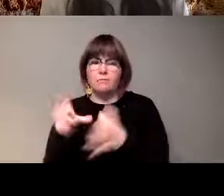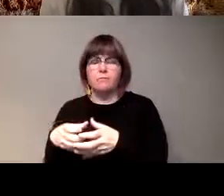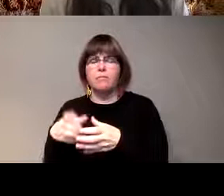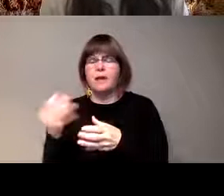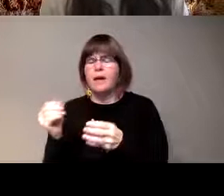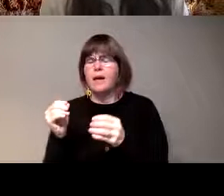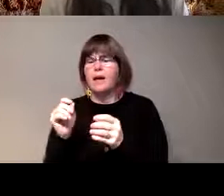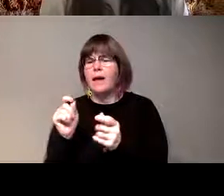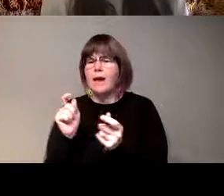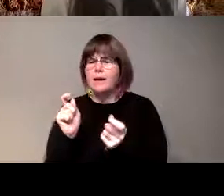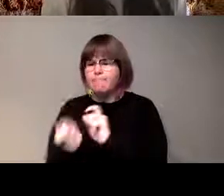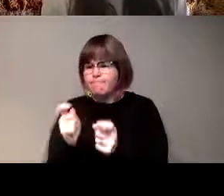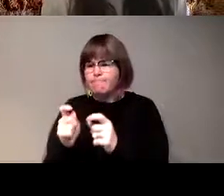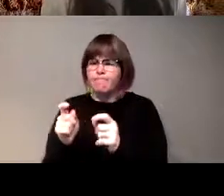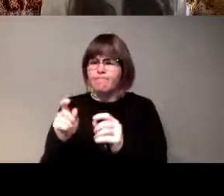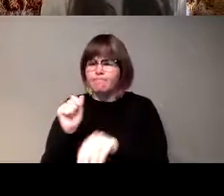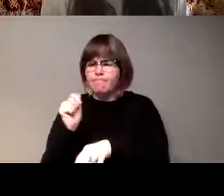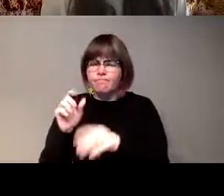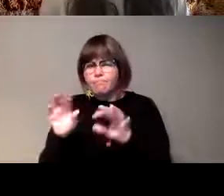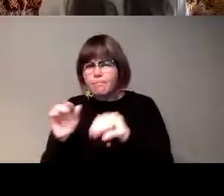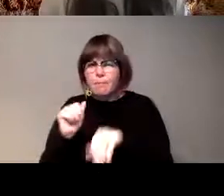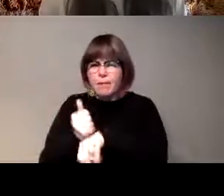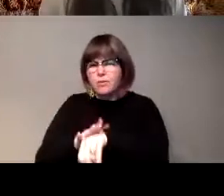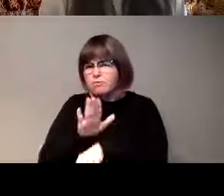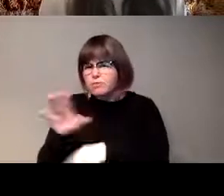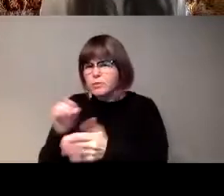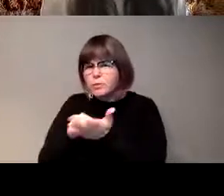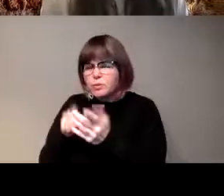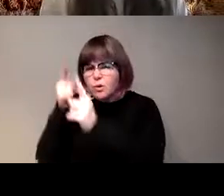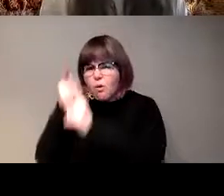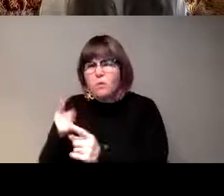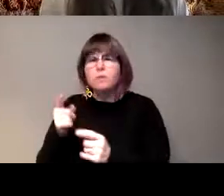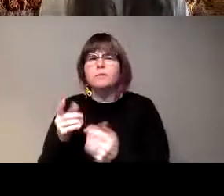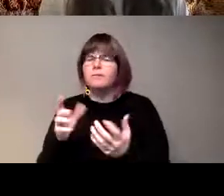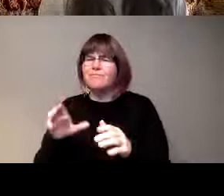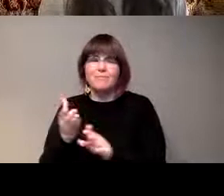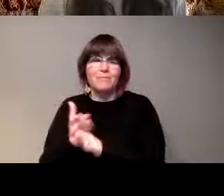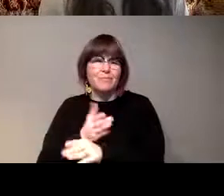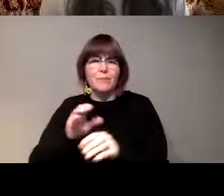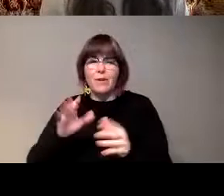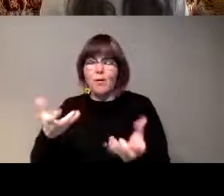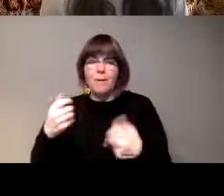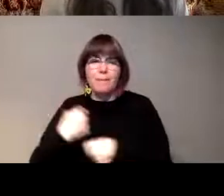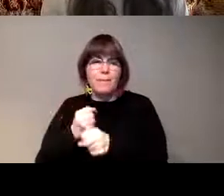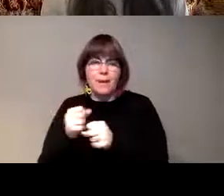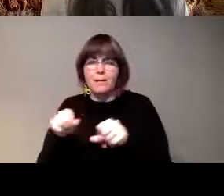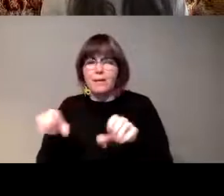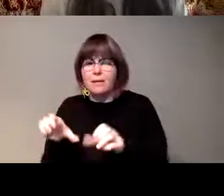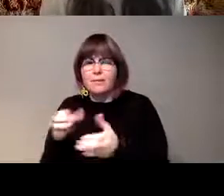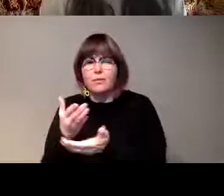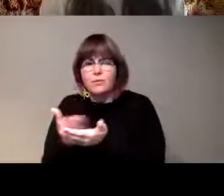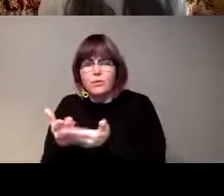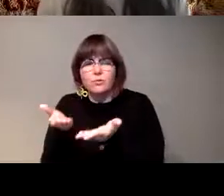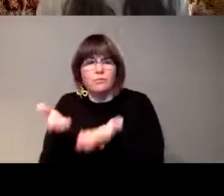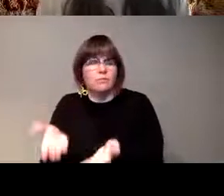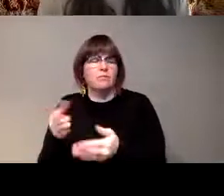manipulate their own data sets based on their student learning goals. And there's these pre-made activities and resources all available through the educator